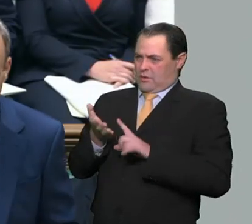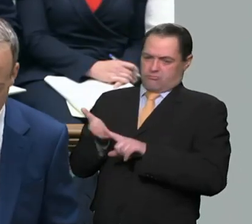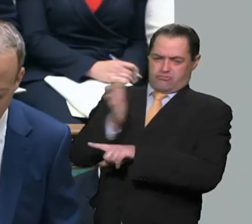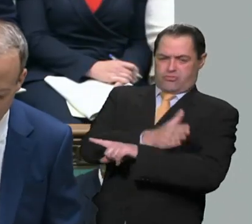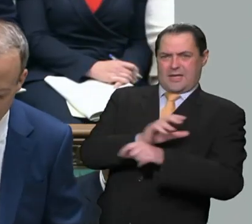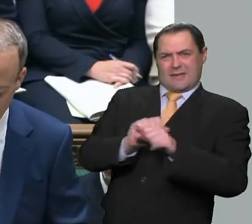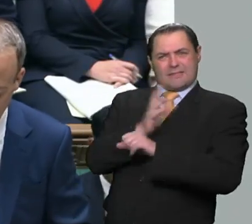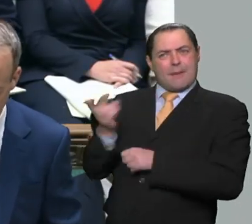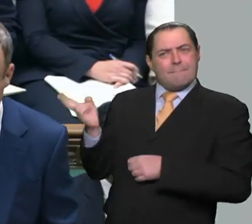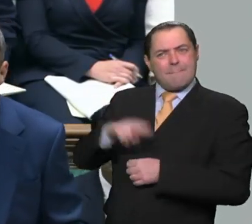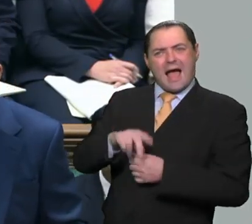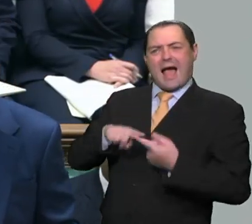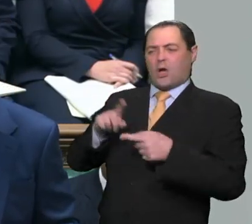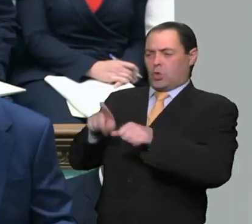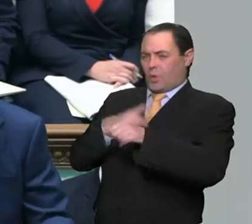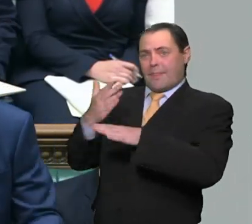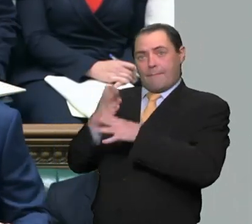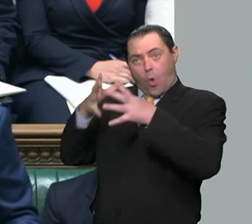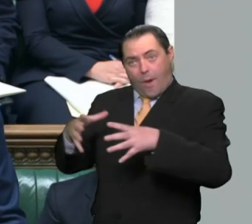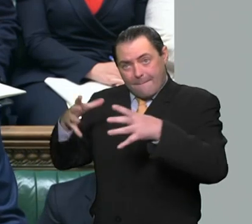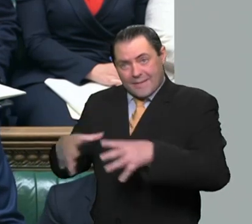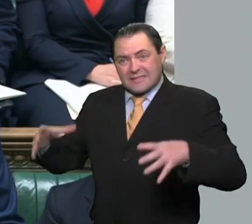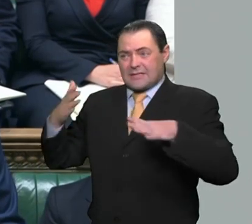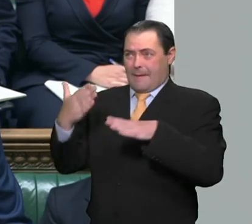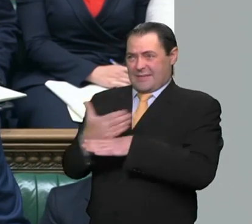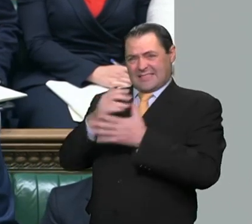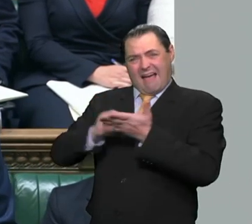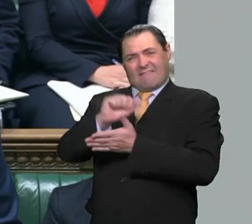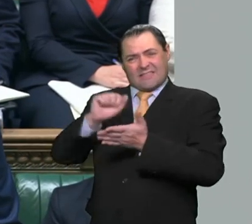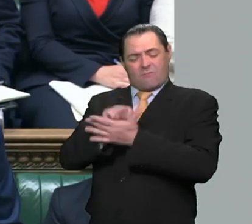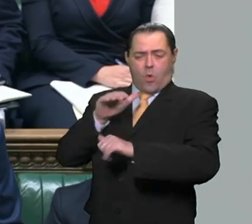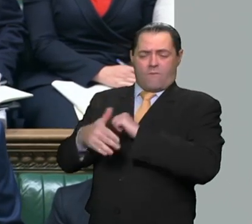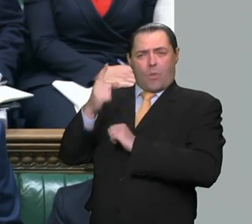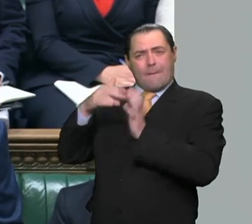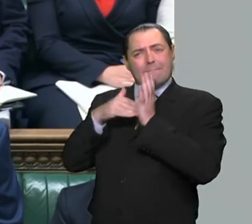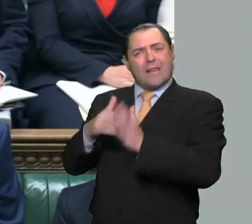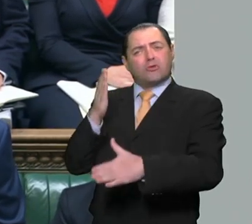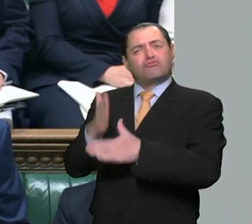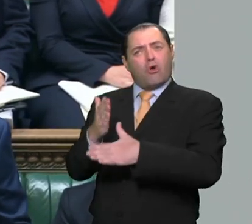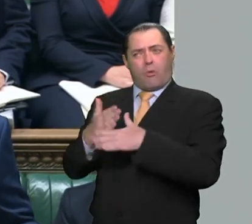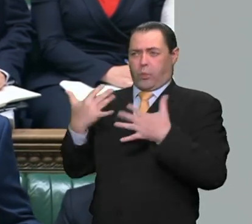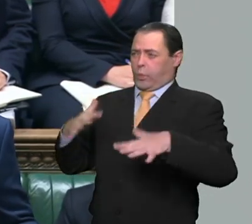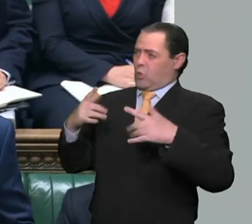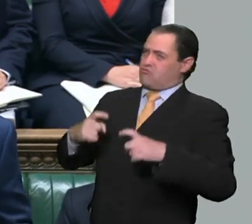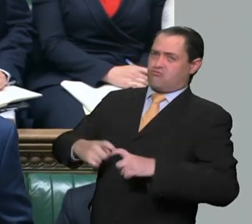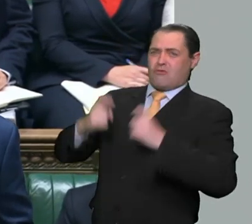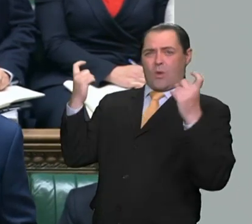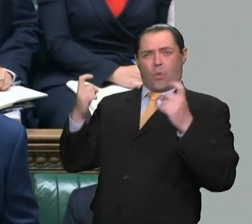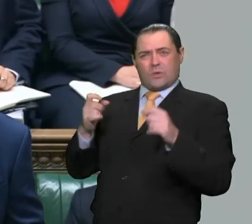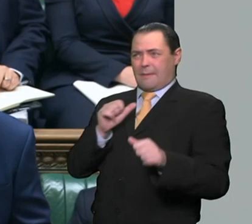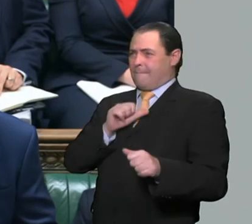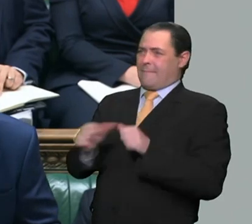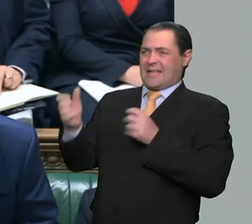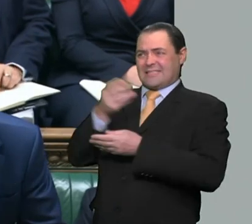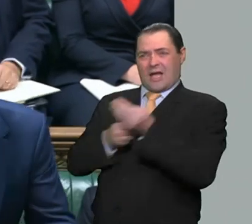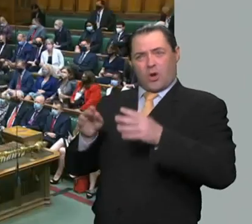pandemic. We've got youth employment rising. We've got businesses advertising over 1 million jobs at a record high, and the fastest economic growth